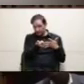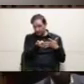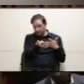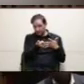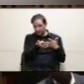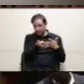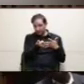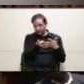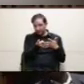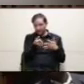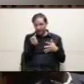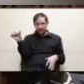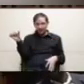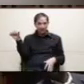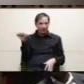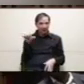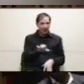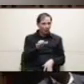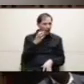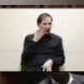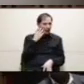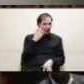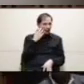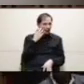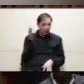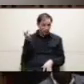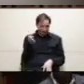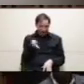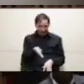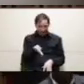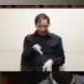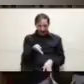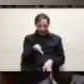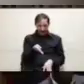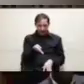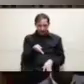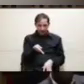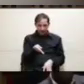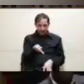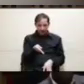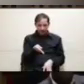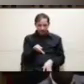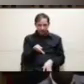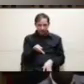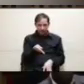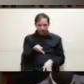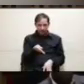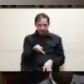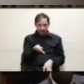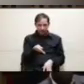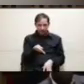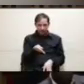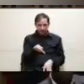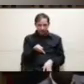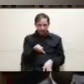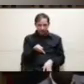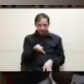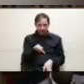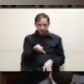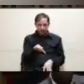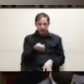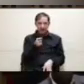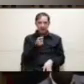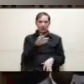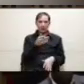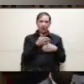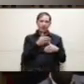he came back to the municipality. When did he come back when you were there? To Tsoaing? He was a councillor.